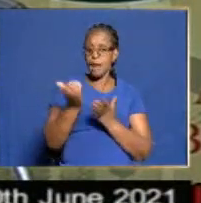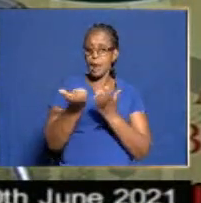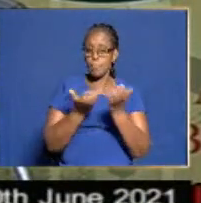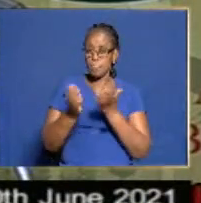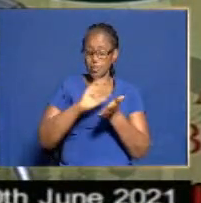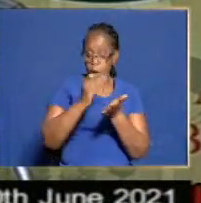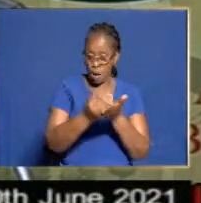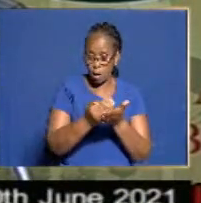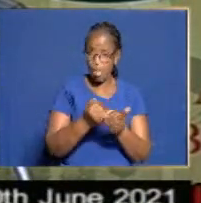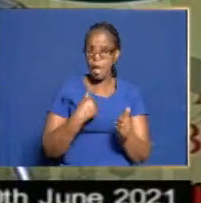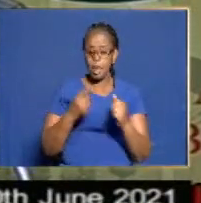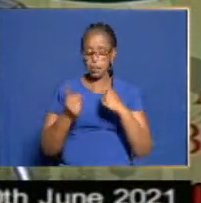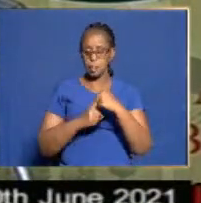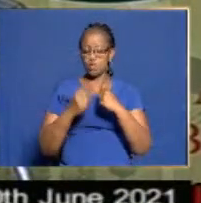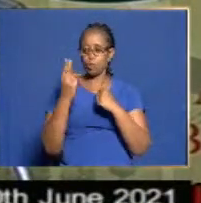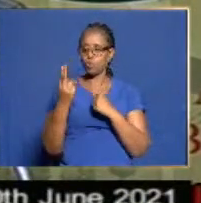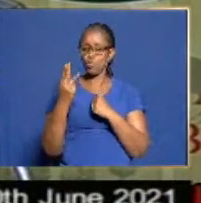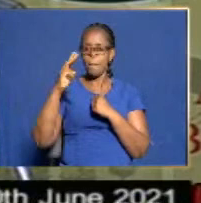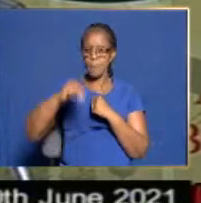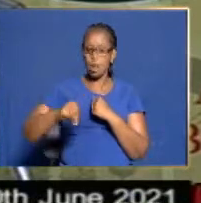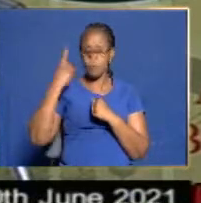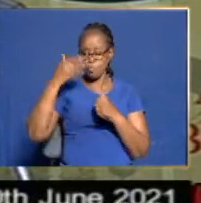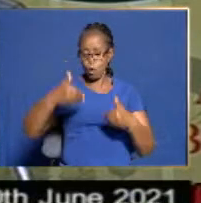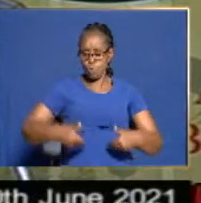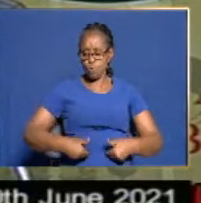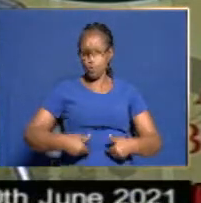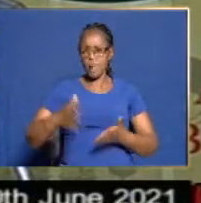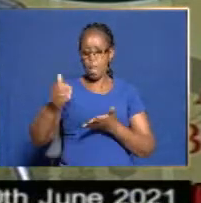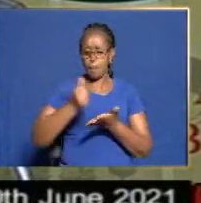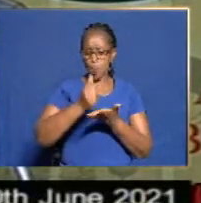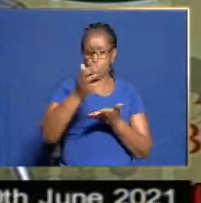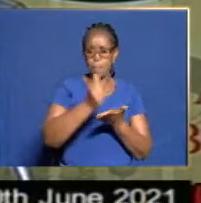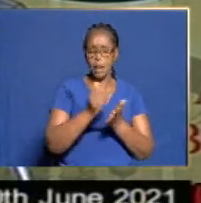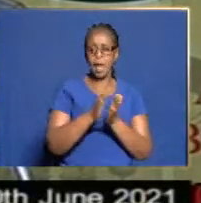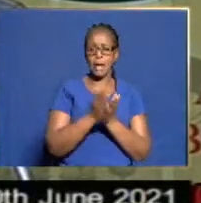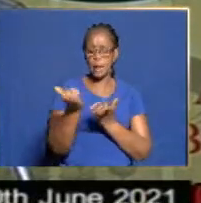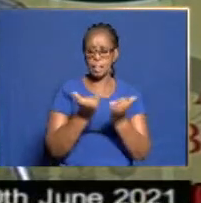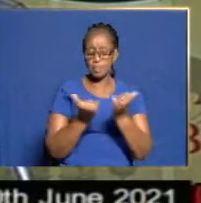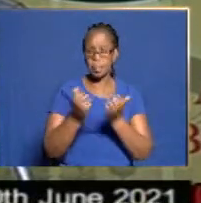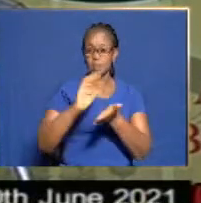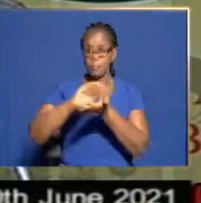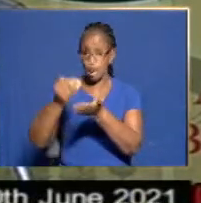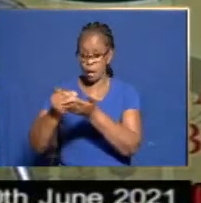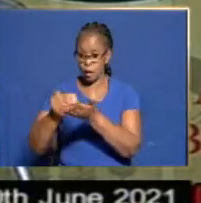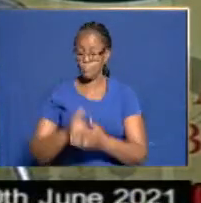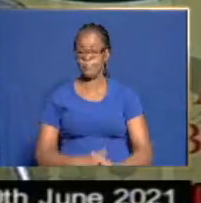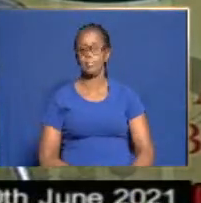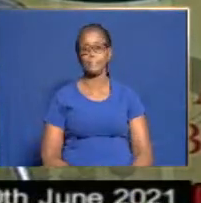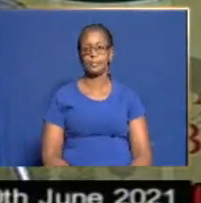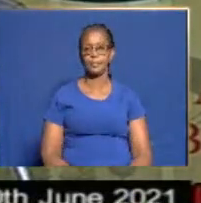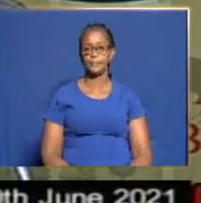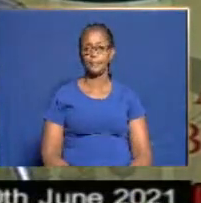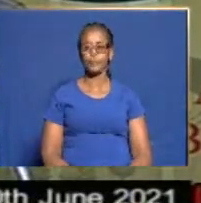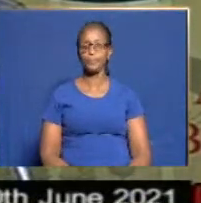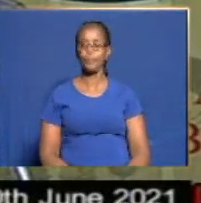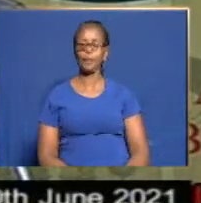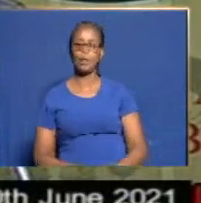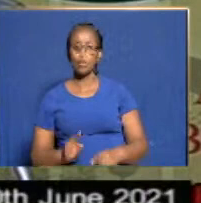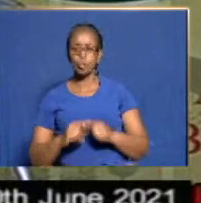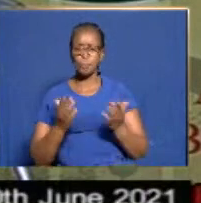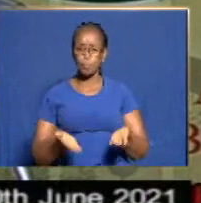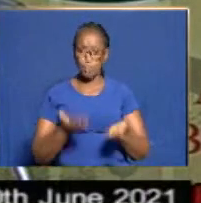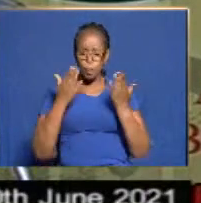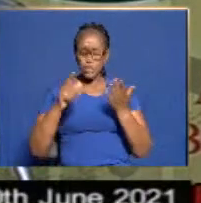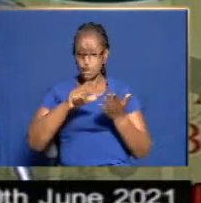and ₦62 million for the Youth Employment and Enterprise Fund. Mr. Speaker, to promote regional